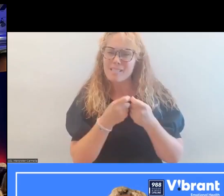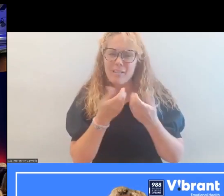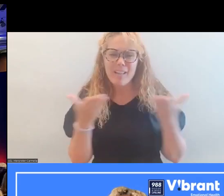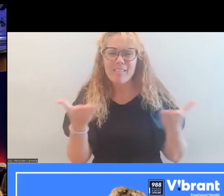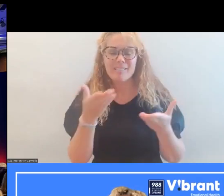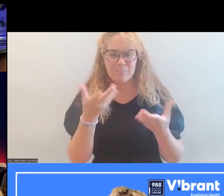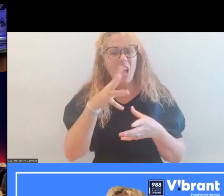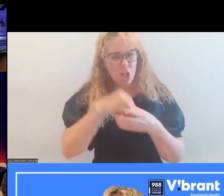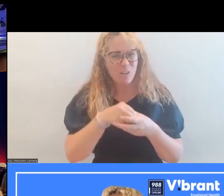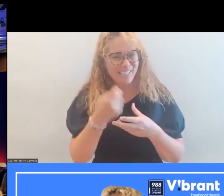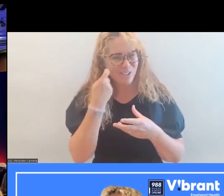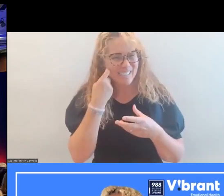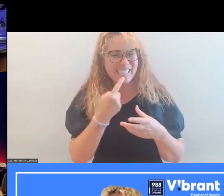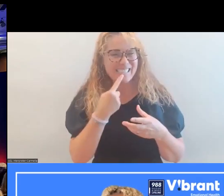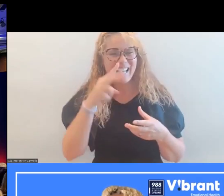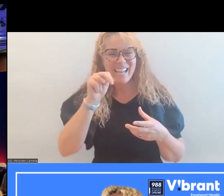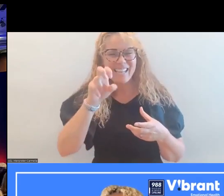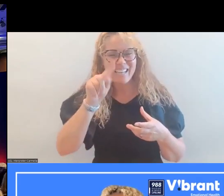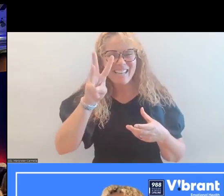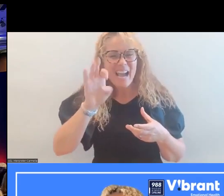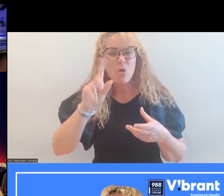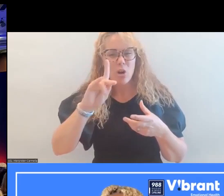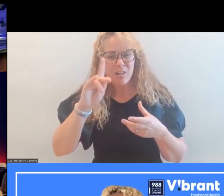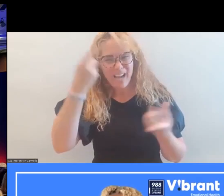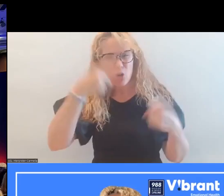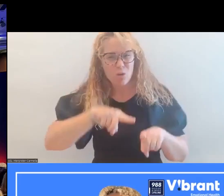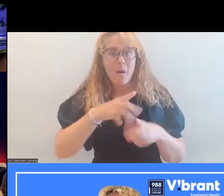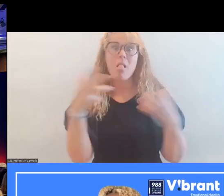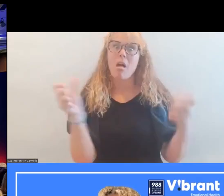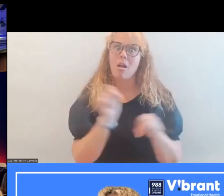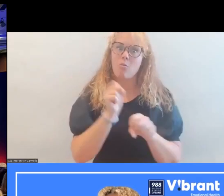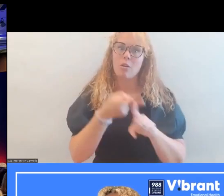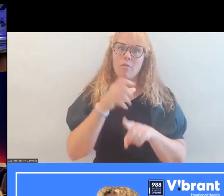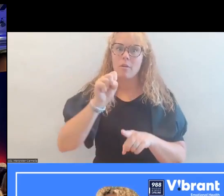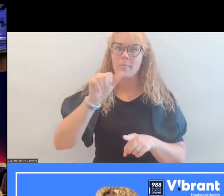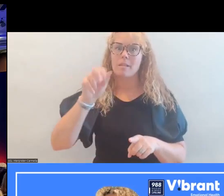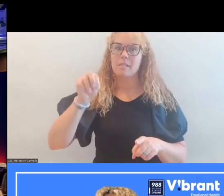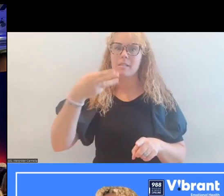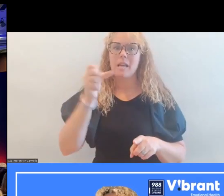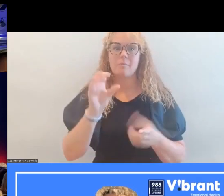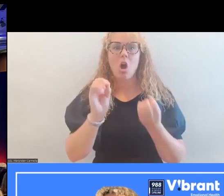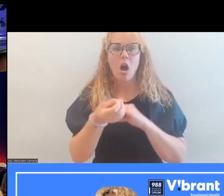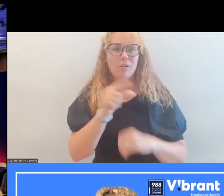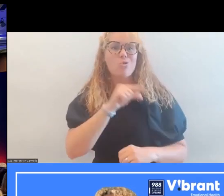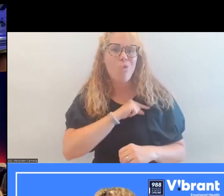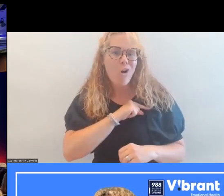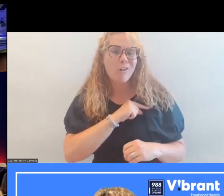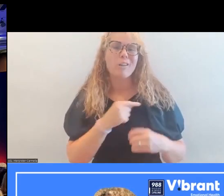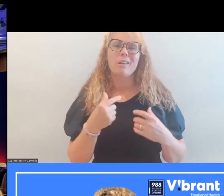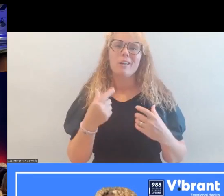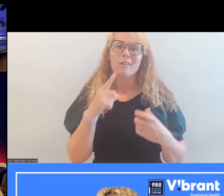agreement that you just mentioned. So I know there's been a lot of work coming out of the SAMHSA office with the quality assurance saving lives